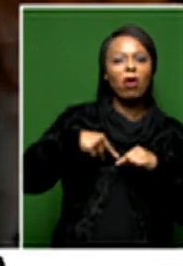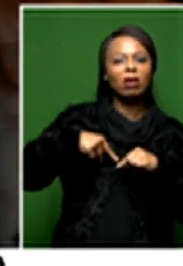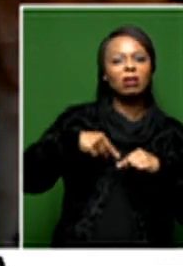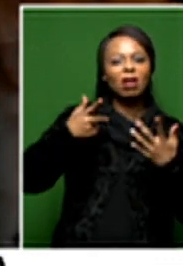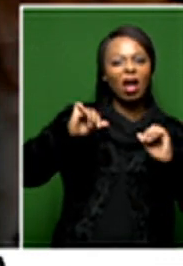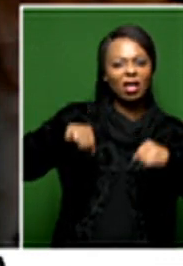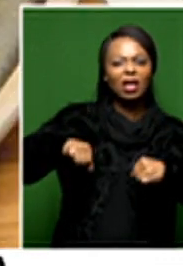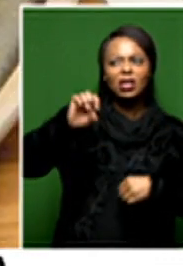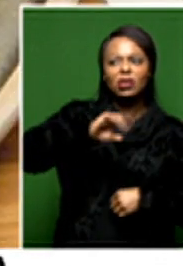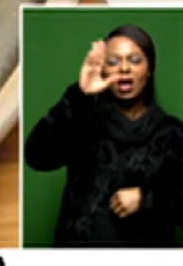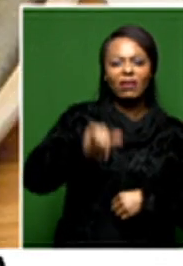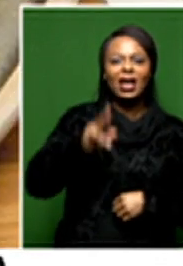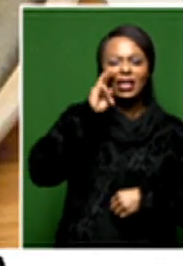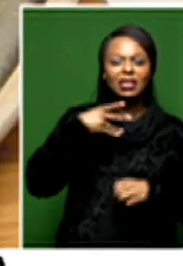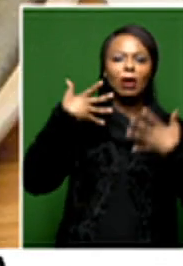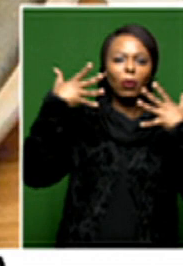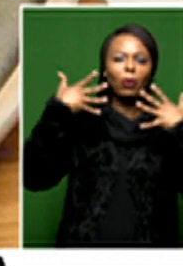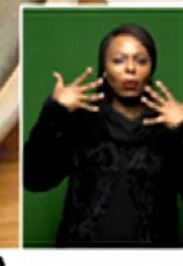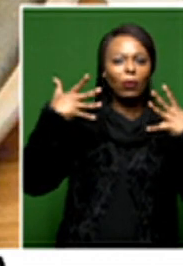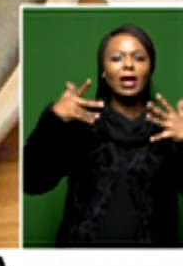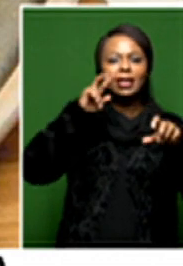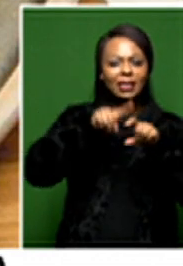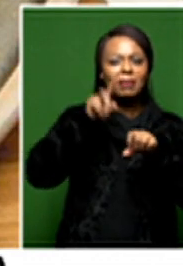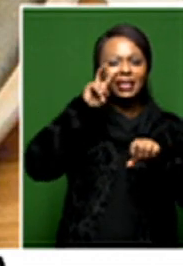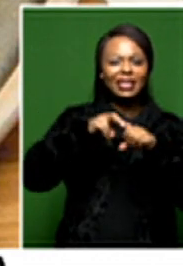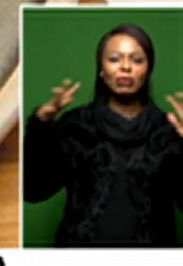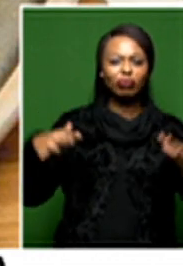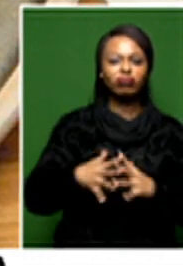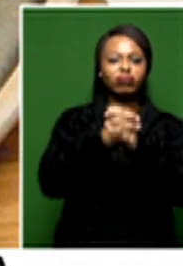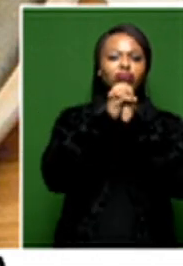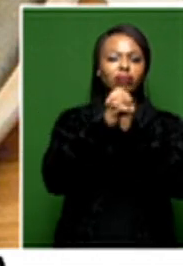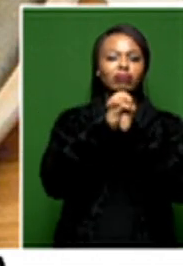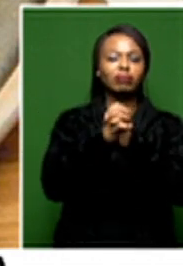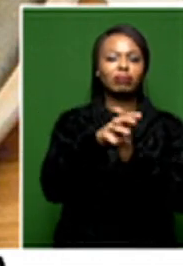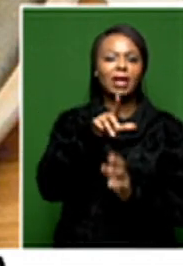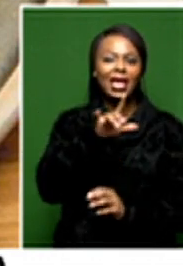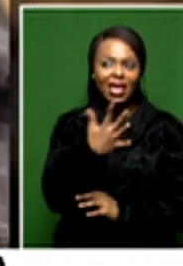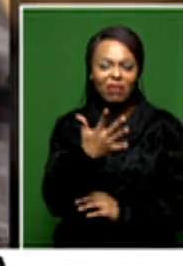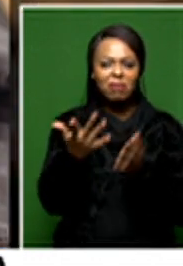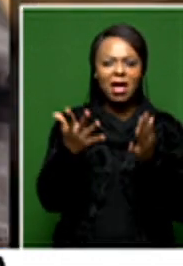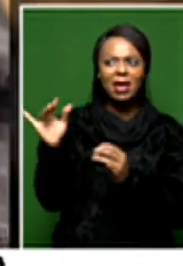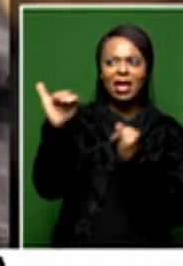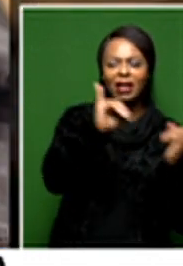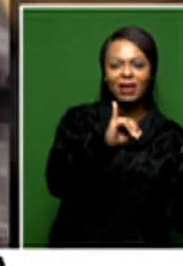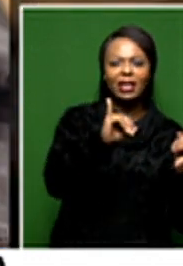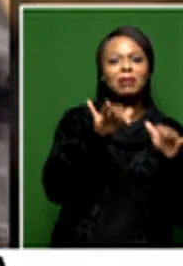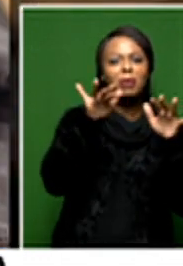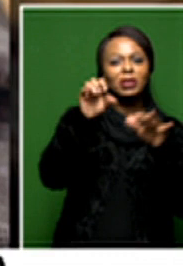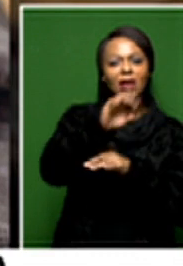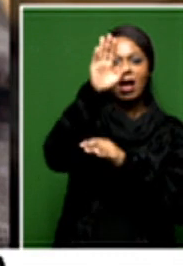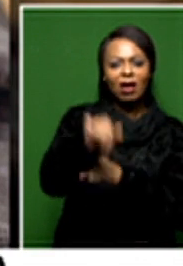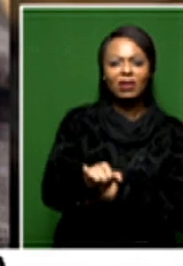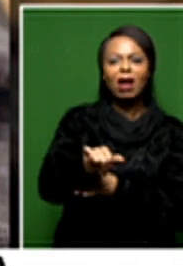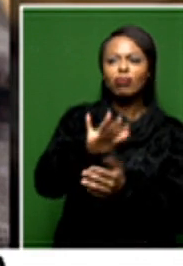social cohesion and nation building. Now, if we're going to unite the whole country around braais, then obviously the vegetarians need to